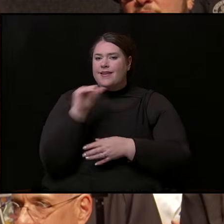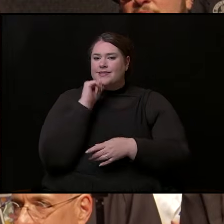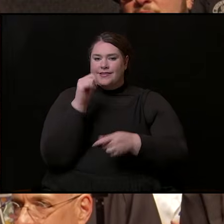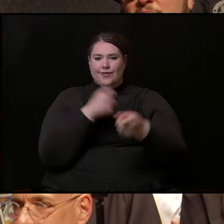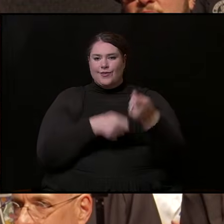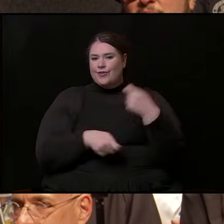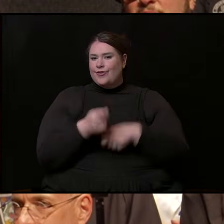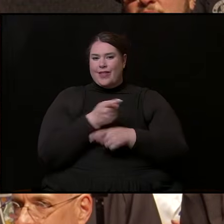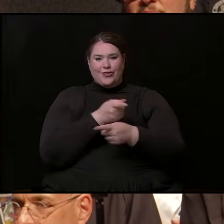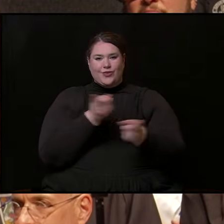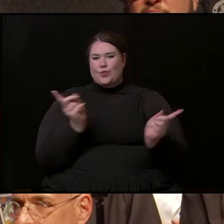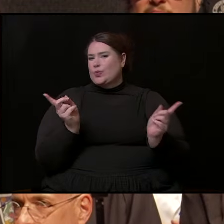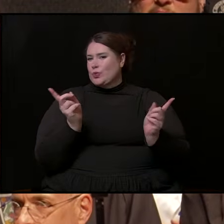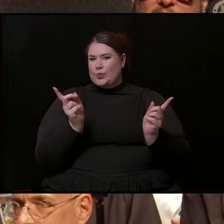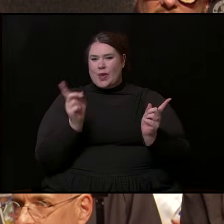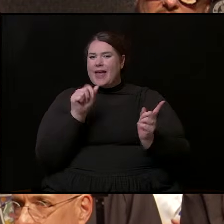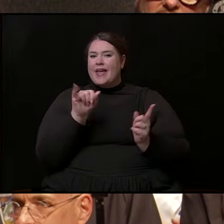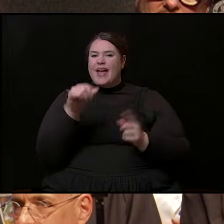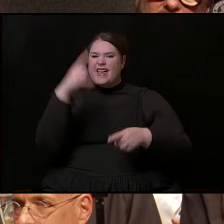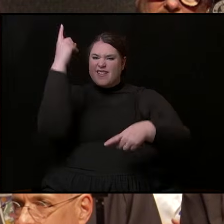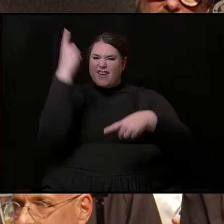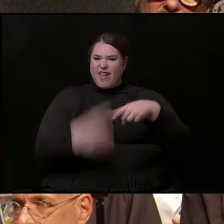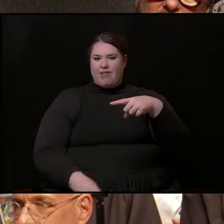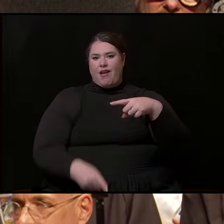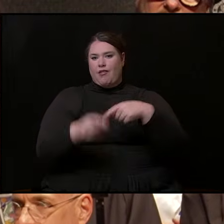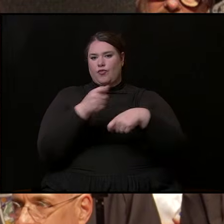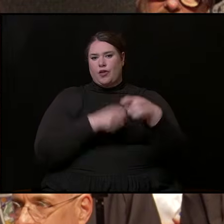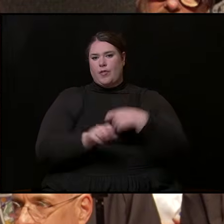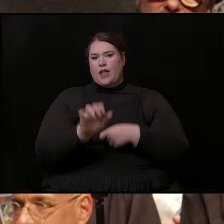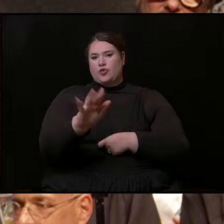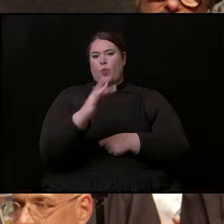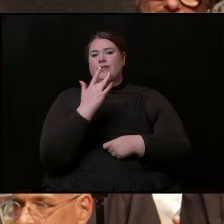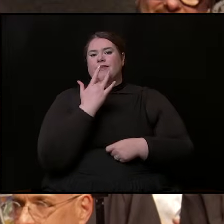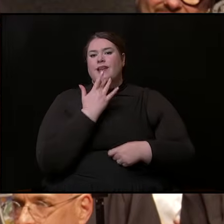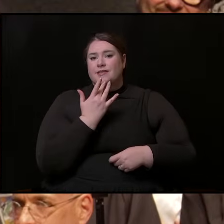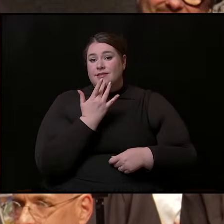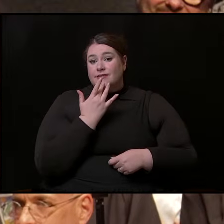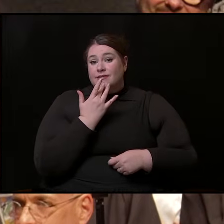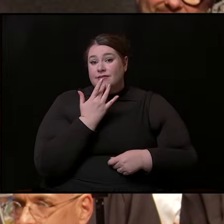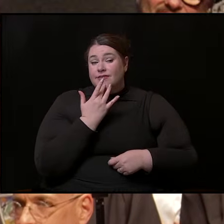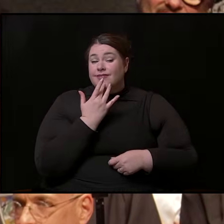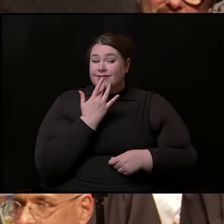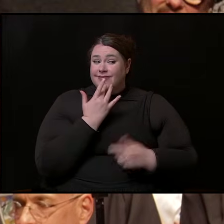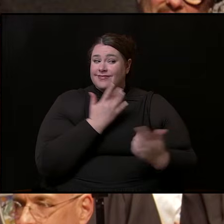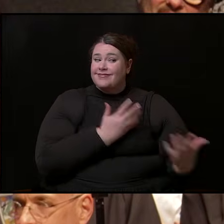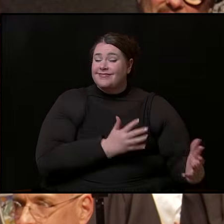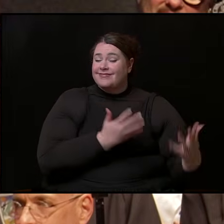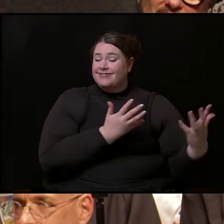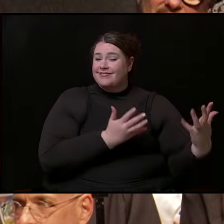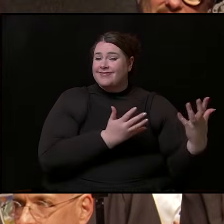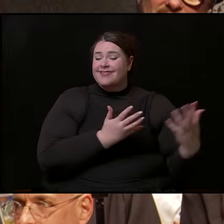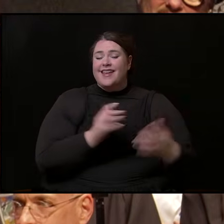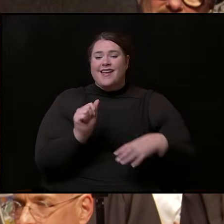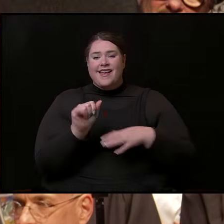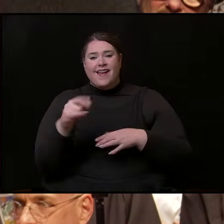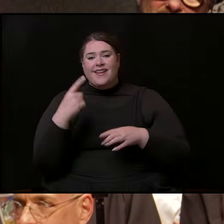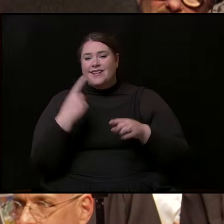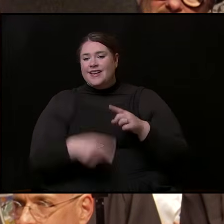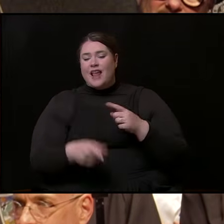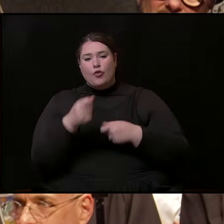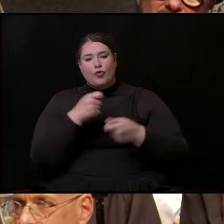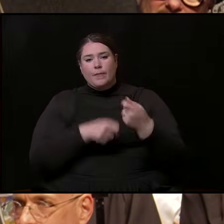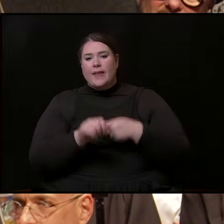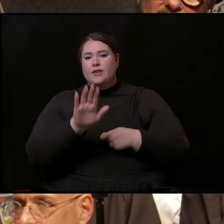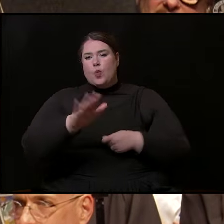you. AI cannot replace your taste. AI cannot replace your